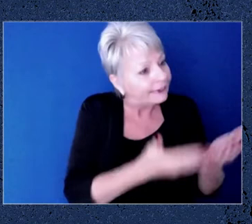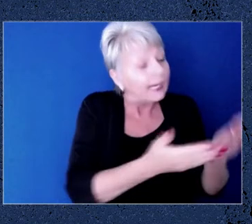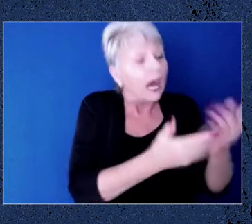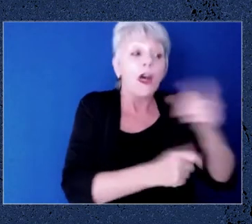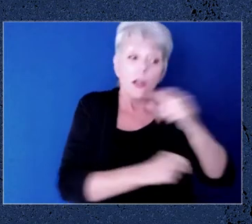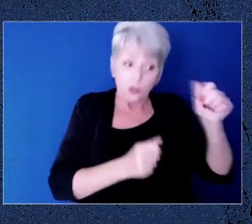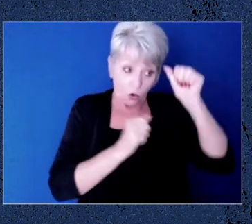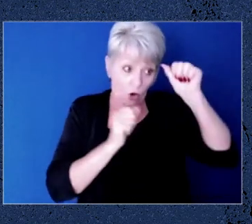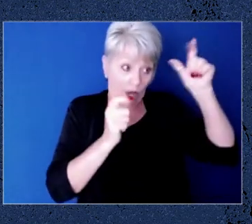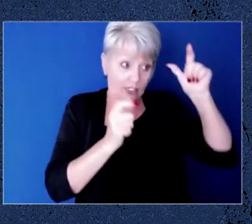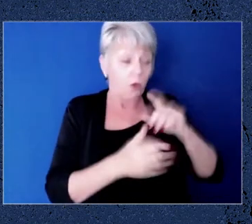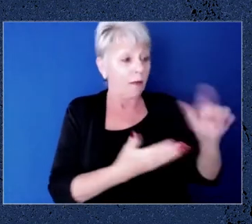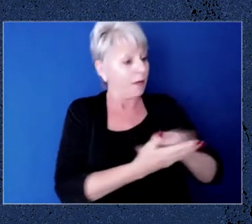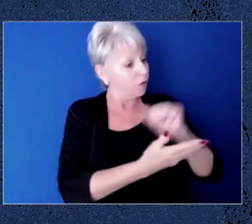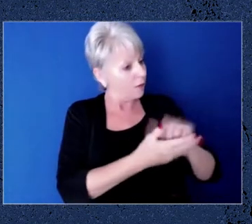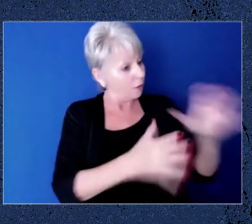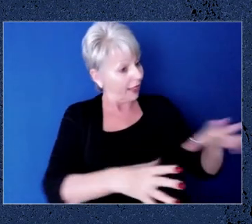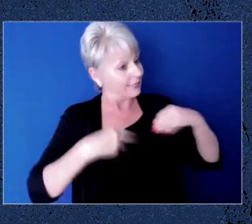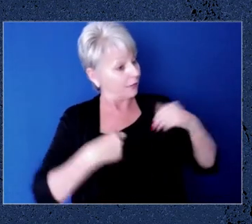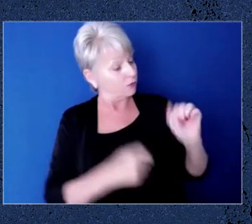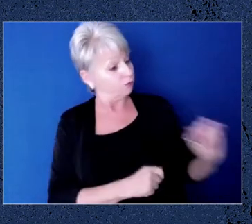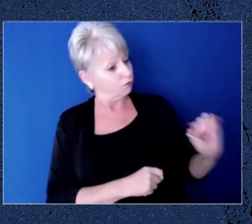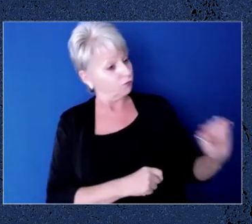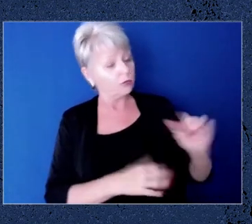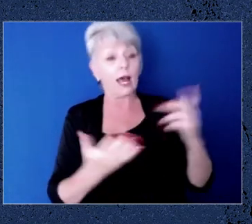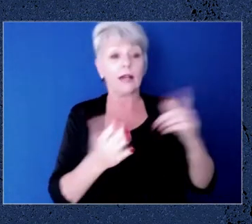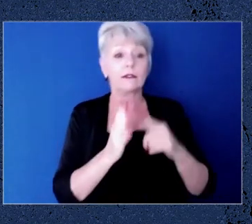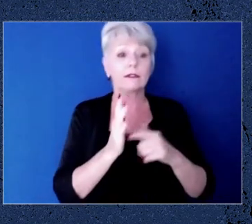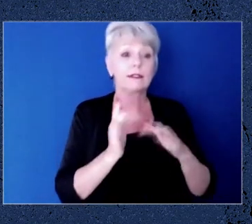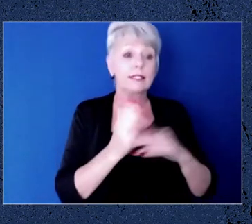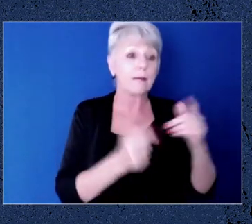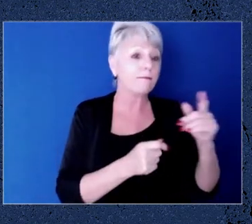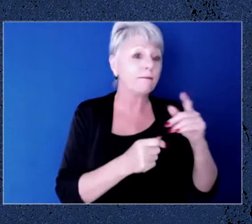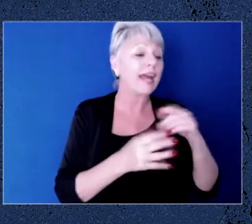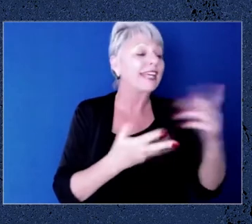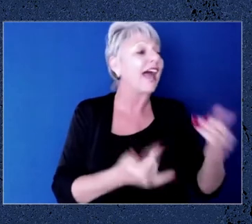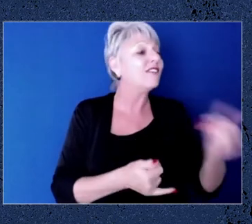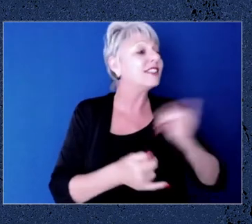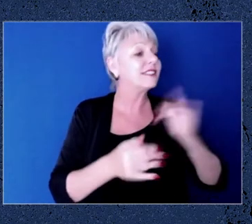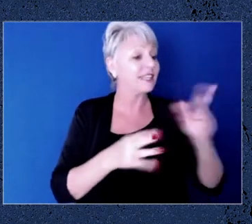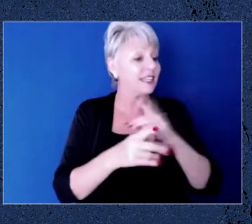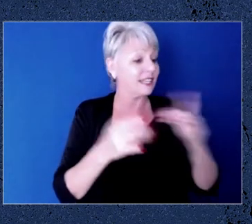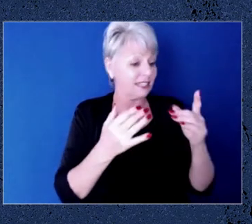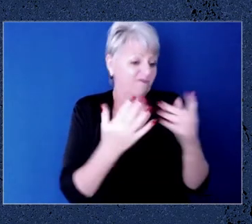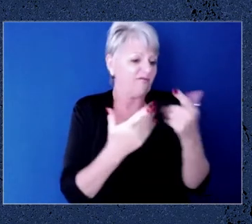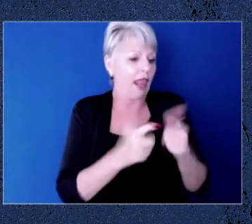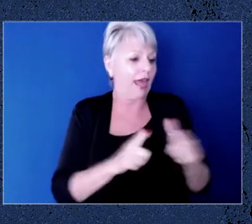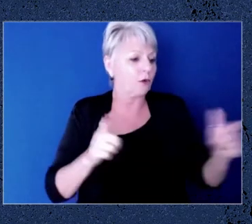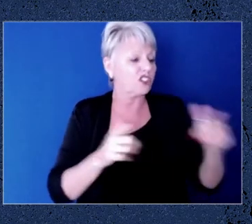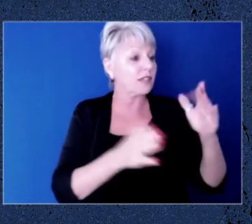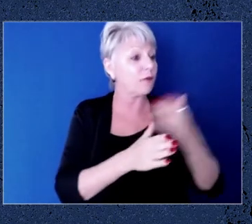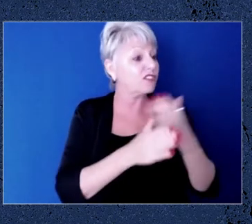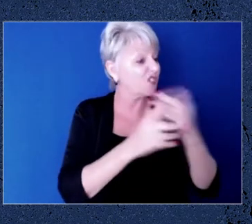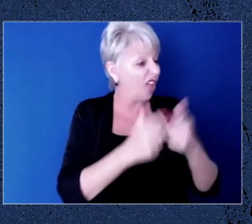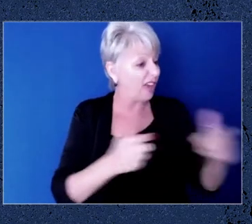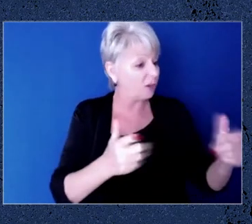got other situations of, you know, I'm sure Tyndale was a nice guy and he gave us that map of Aboriginal languages. But you talk to a community and people like that earn a